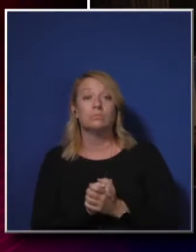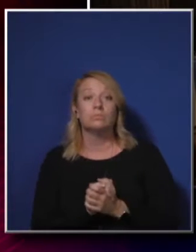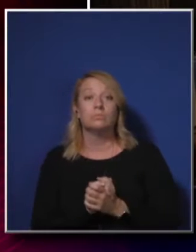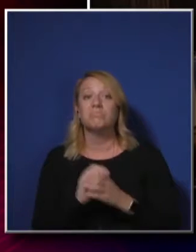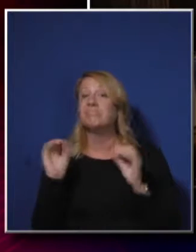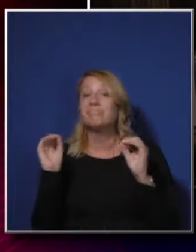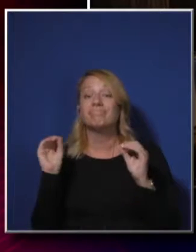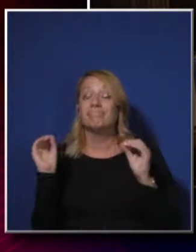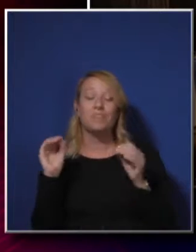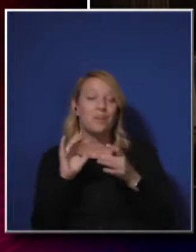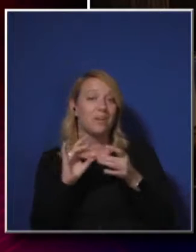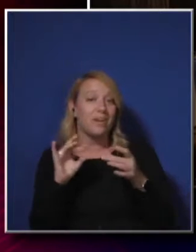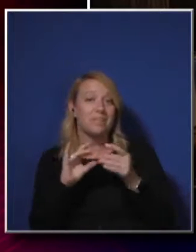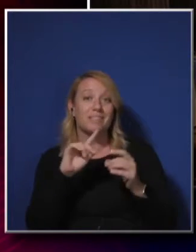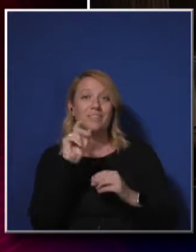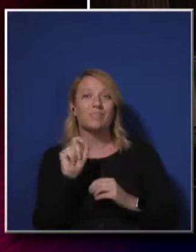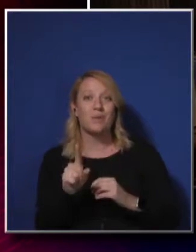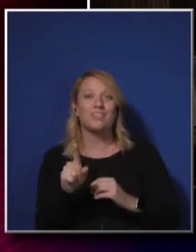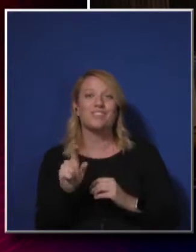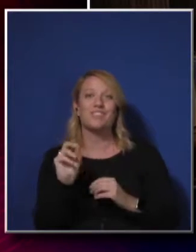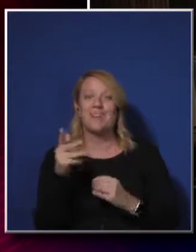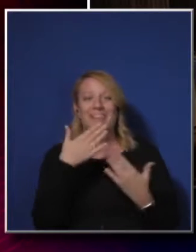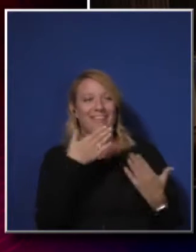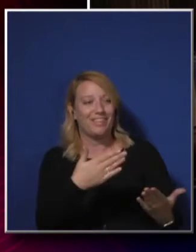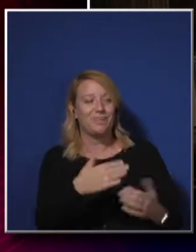Hearing none, thank you very much.